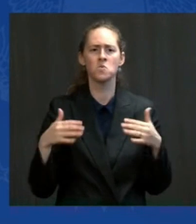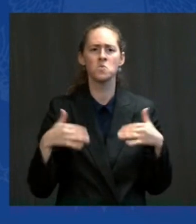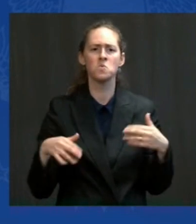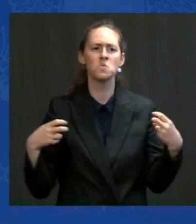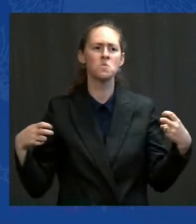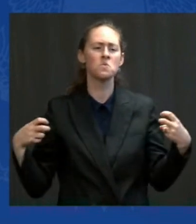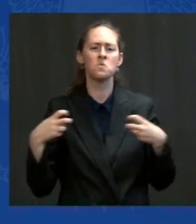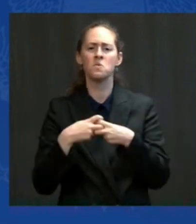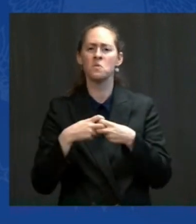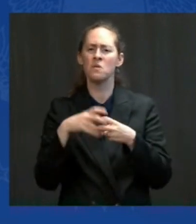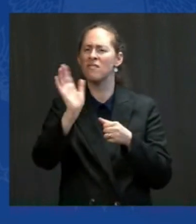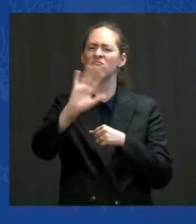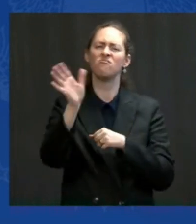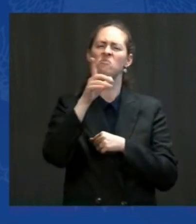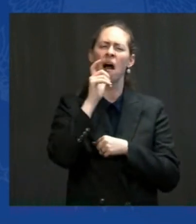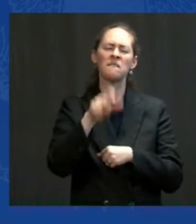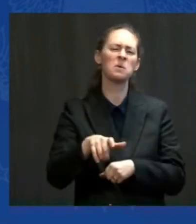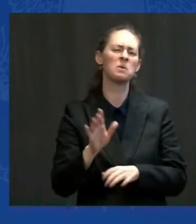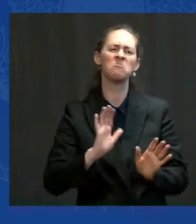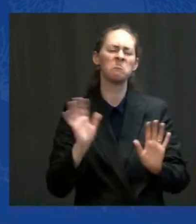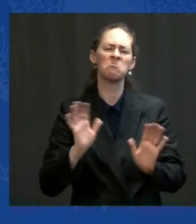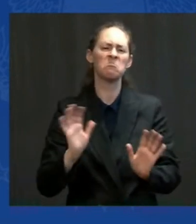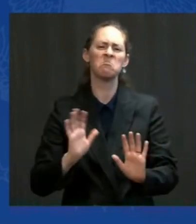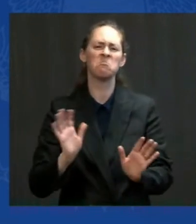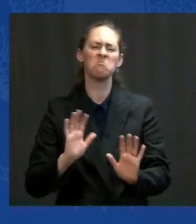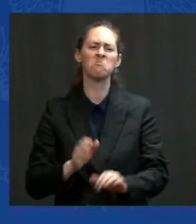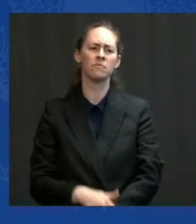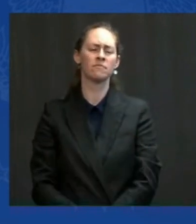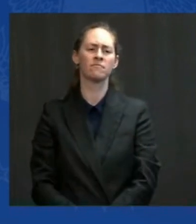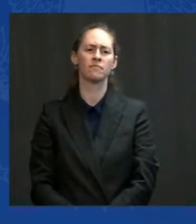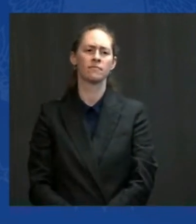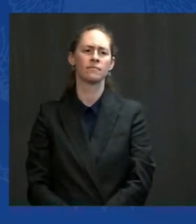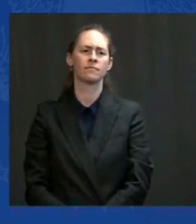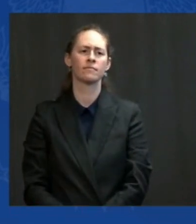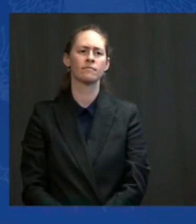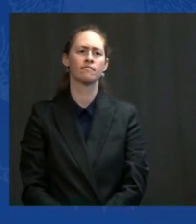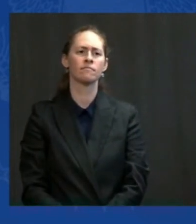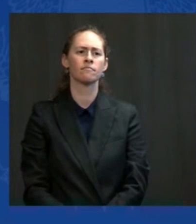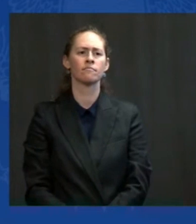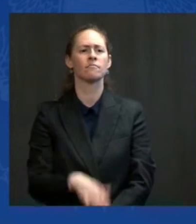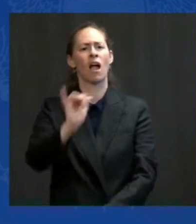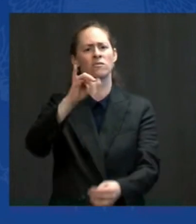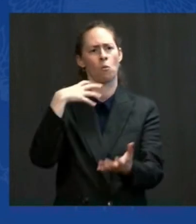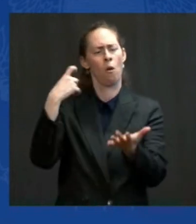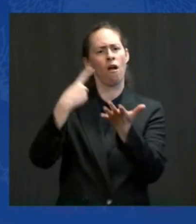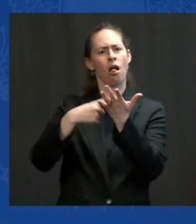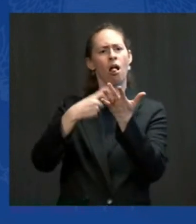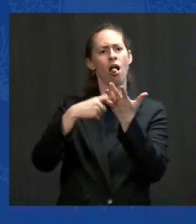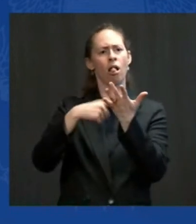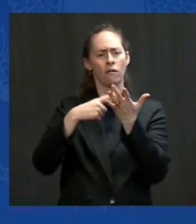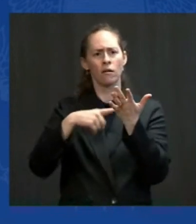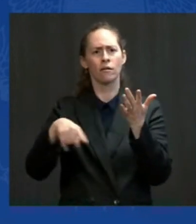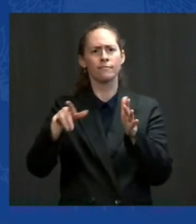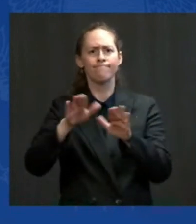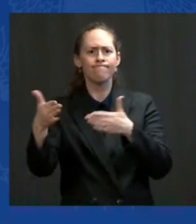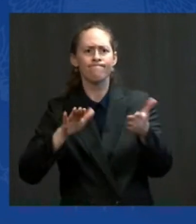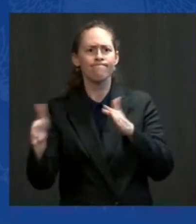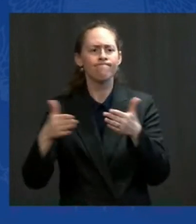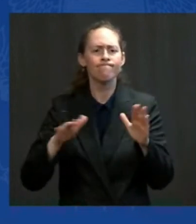tackle the maternal mortality crisis as well that impacts on Black and Native American mothers disproportionately.